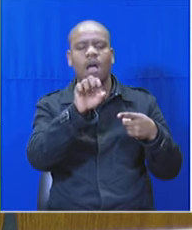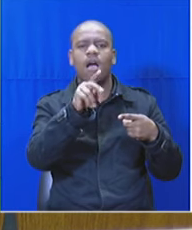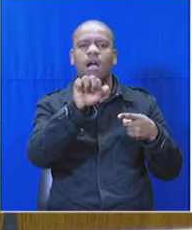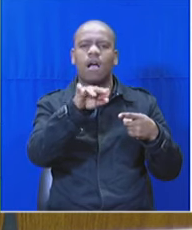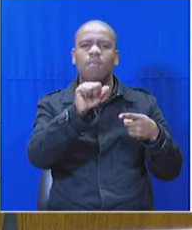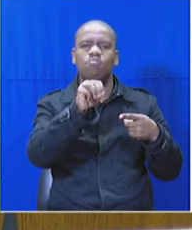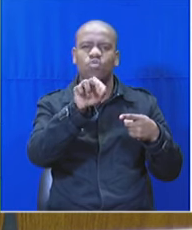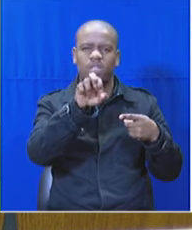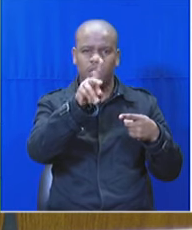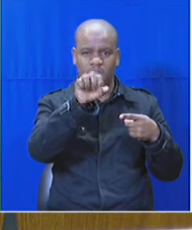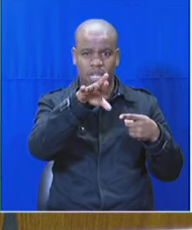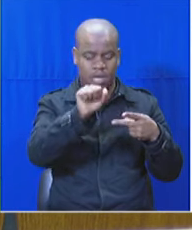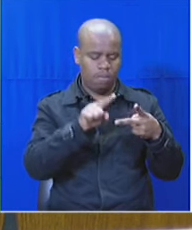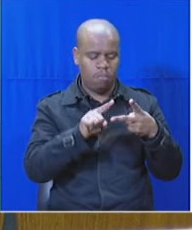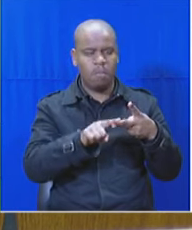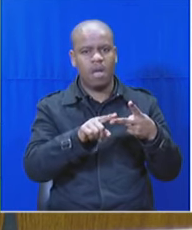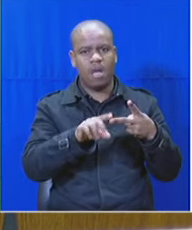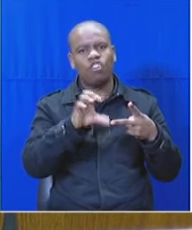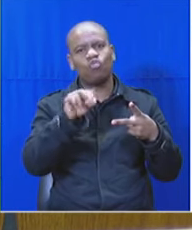Chris Hani in the Eastern Cape.